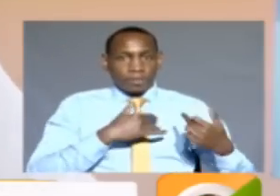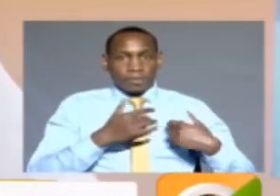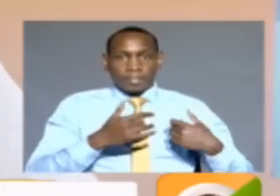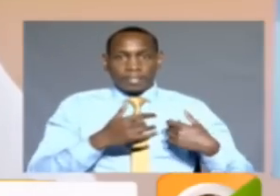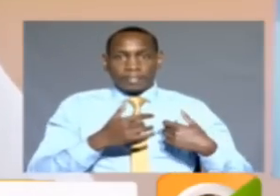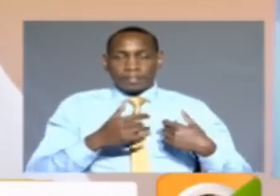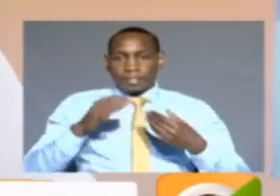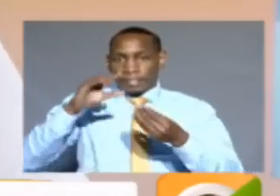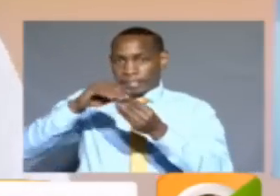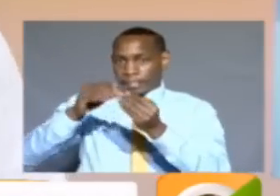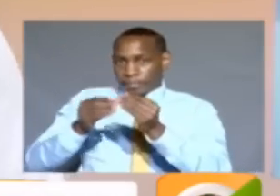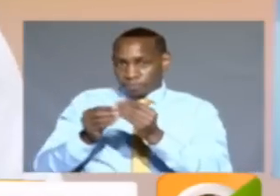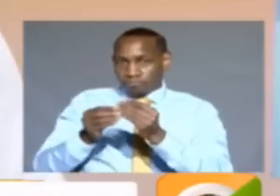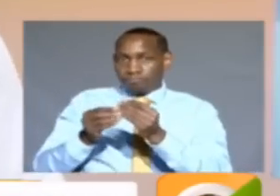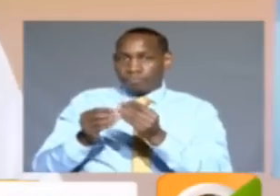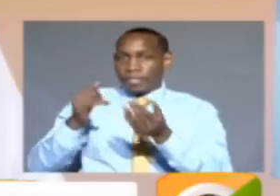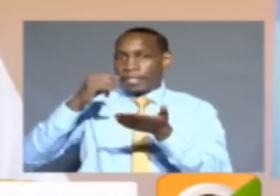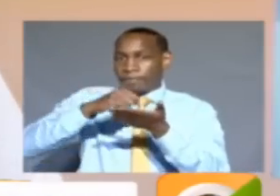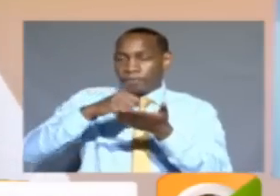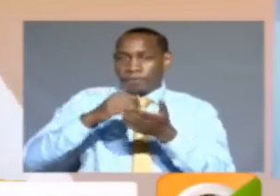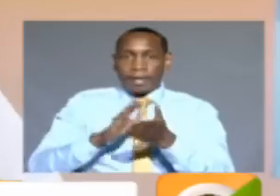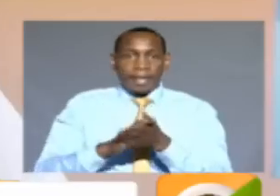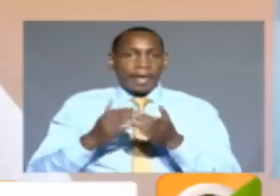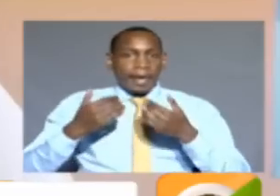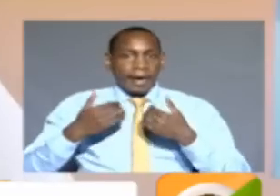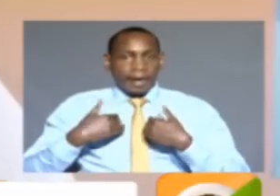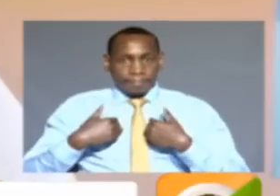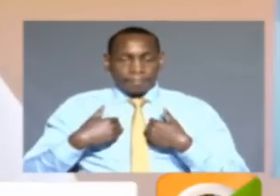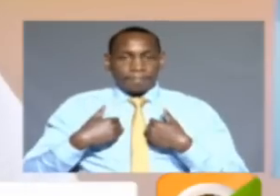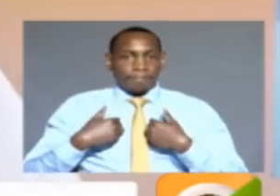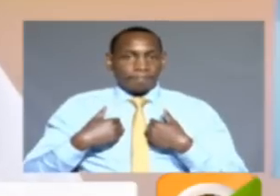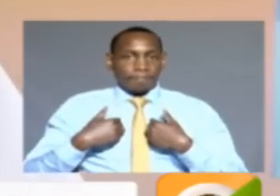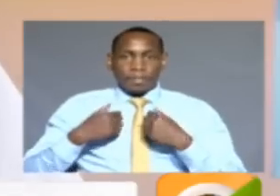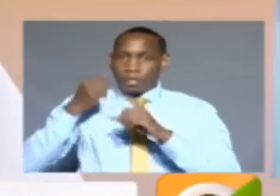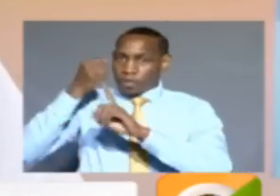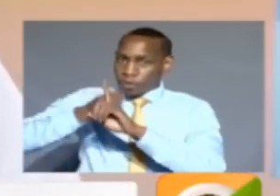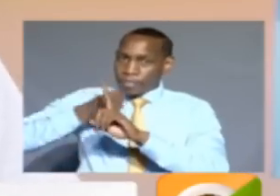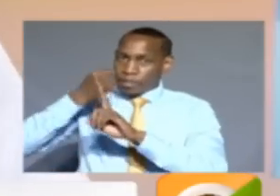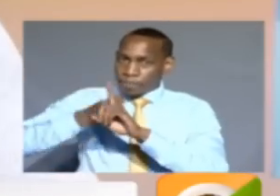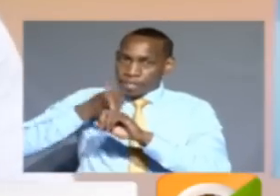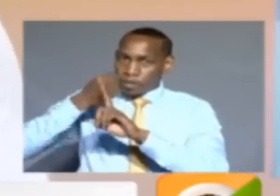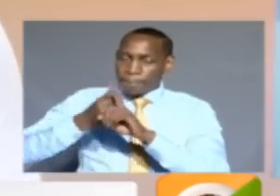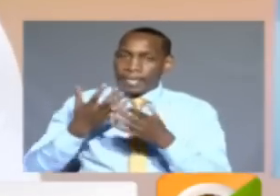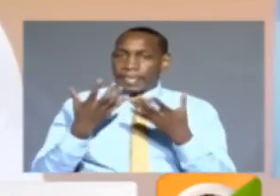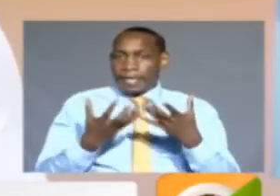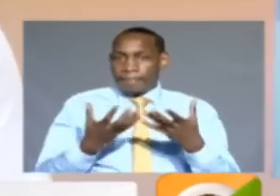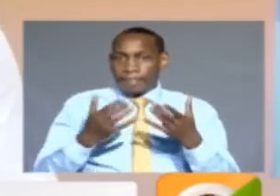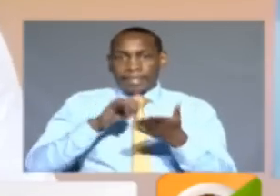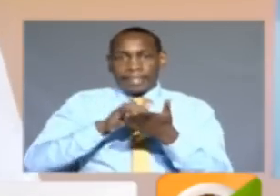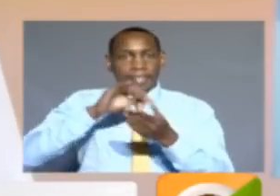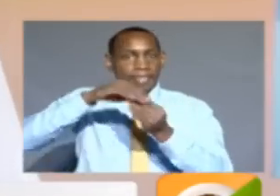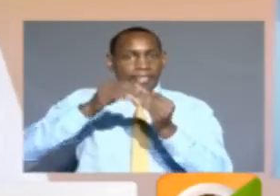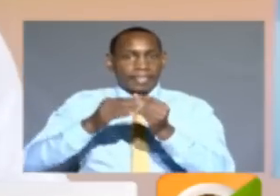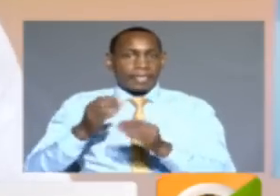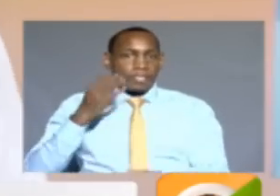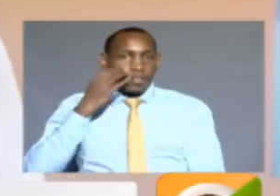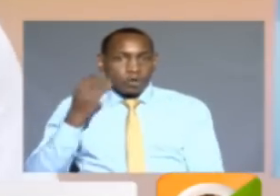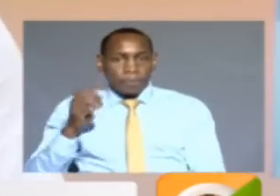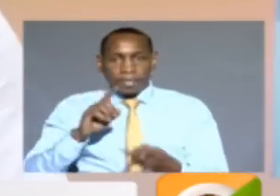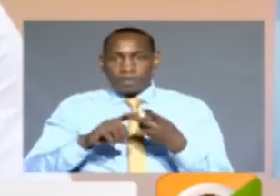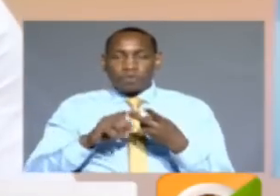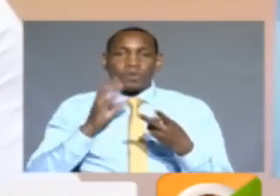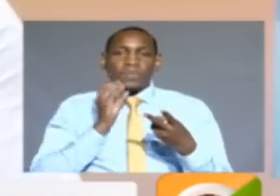creation is concerned. So you have this higher cause that you rally around. That is what created the Tom Boyers,